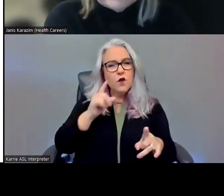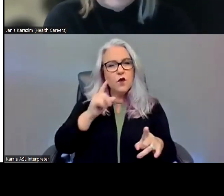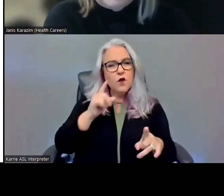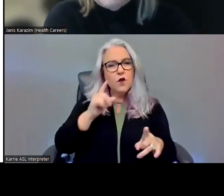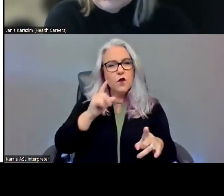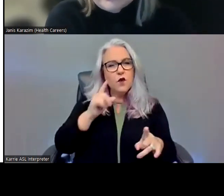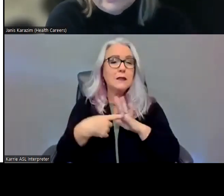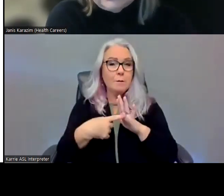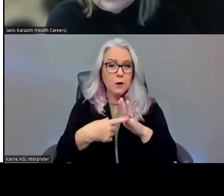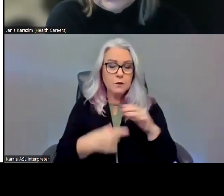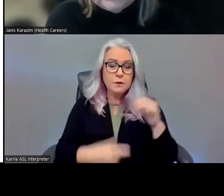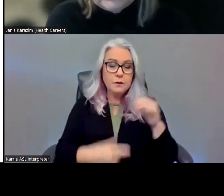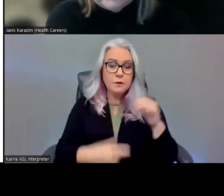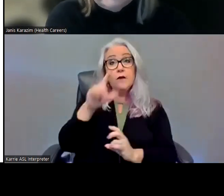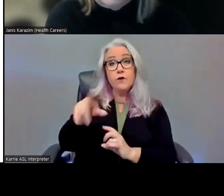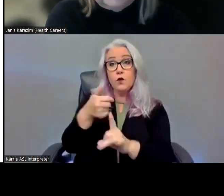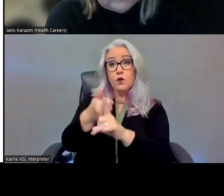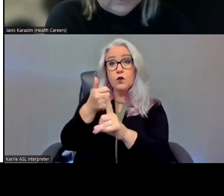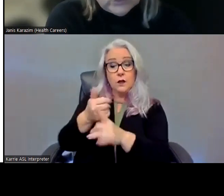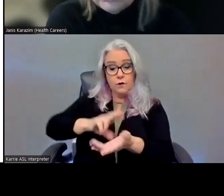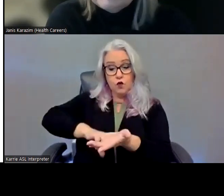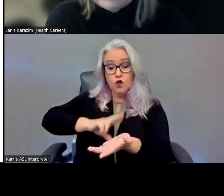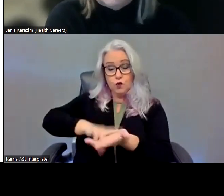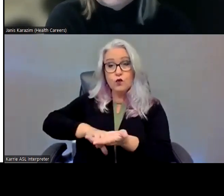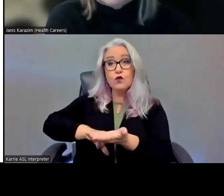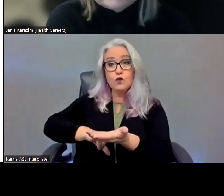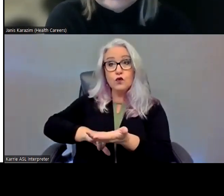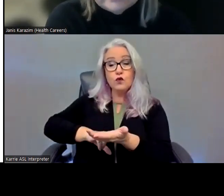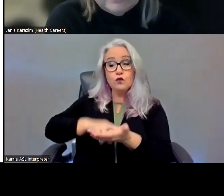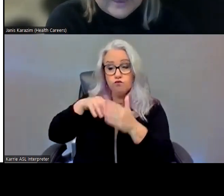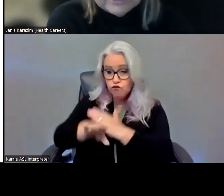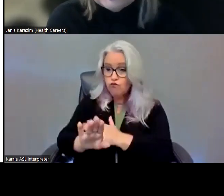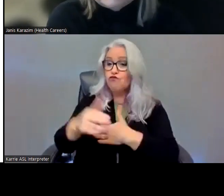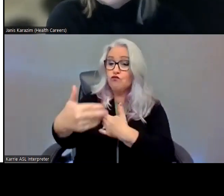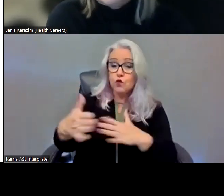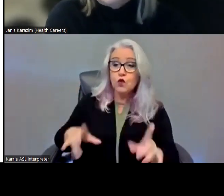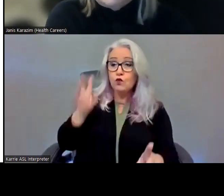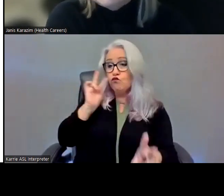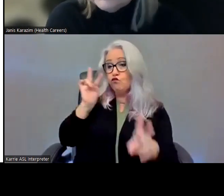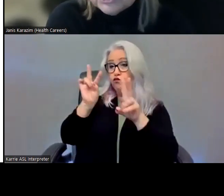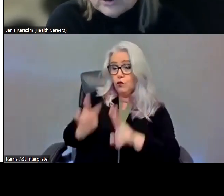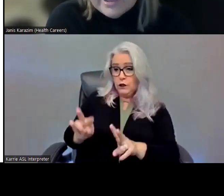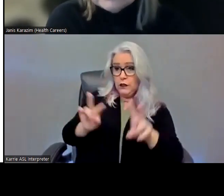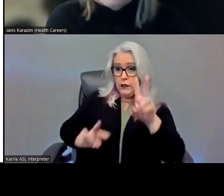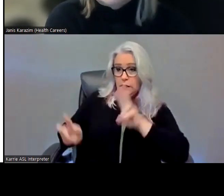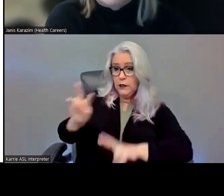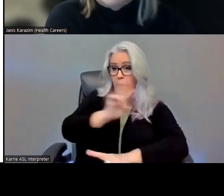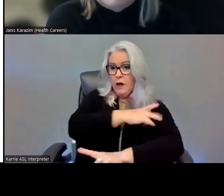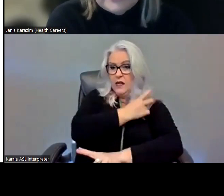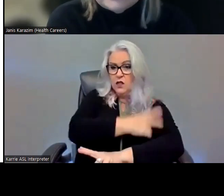nurse and you walk into a room and you see a patient in